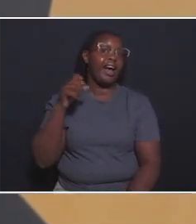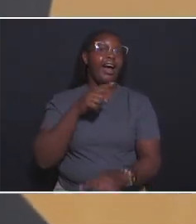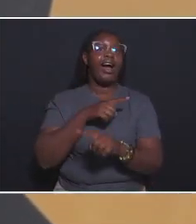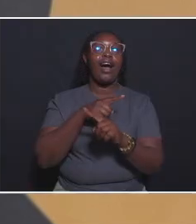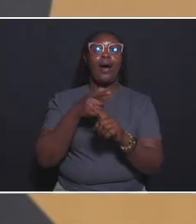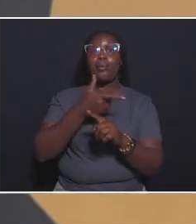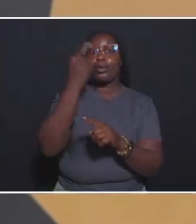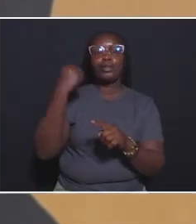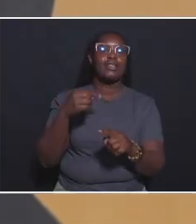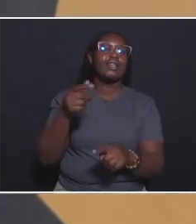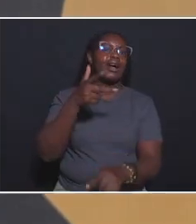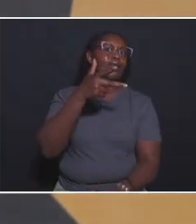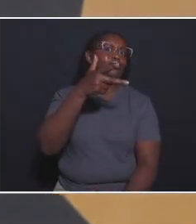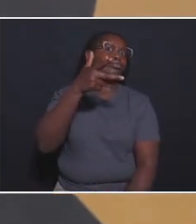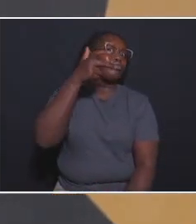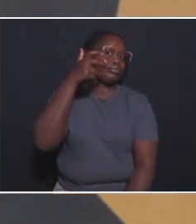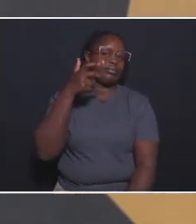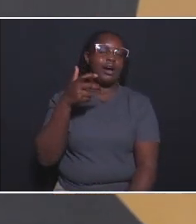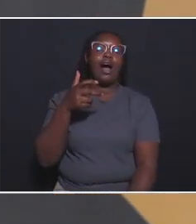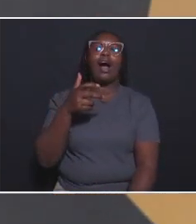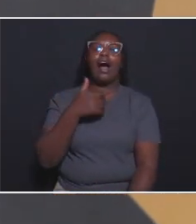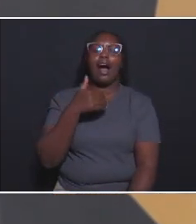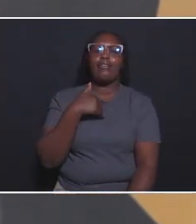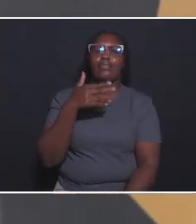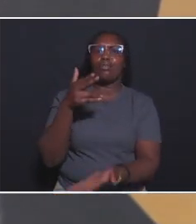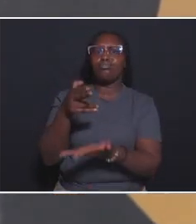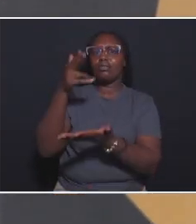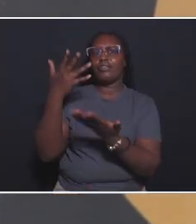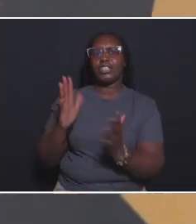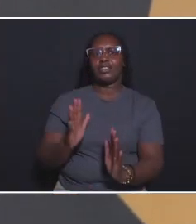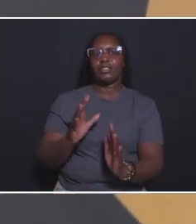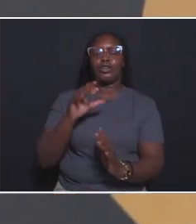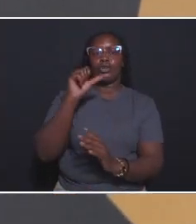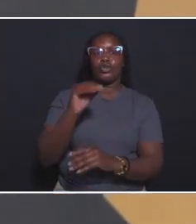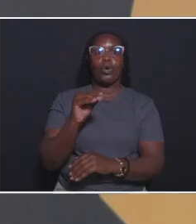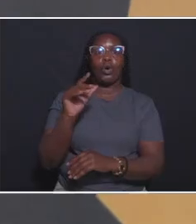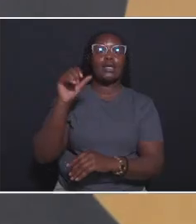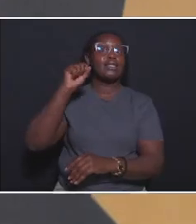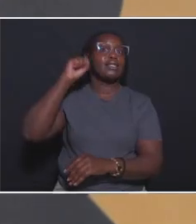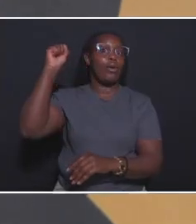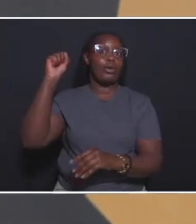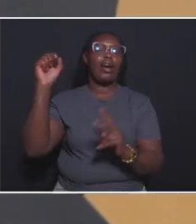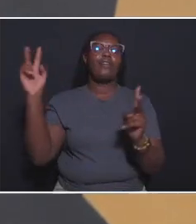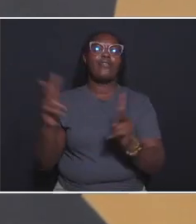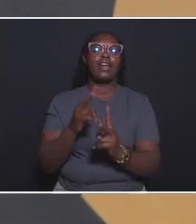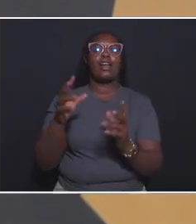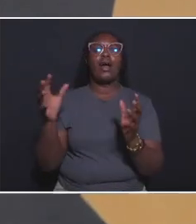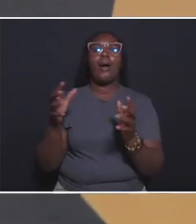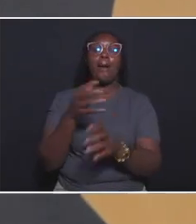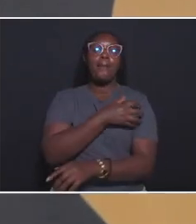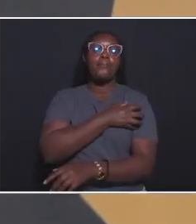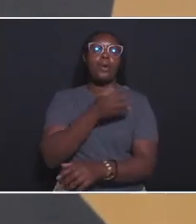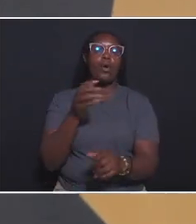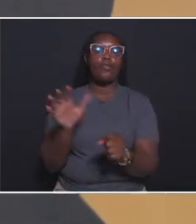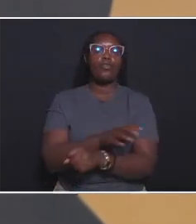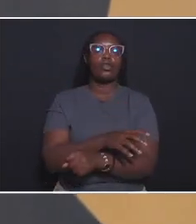There are bullets happening out there. Let's take cover. Sound. So sound is a very powerful tool that is used to tell